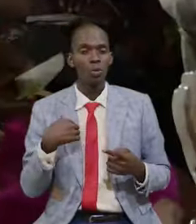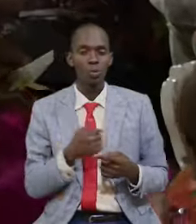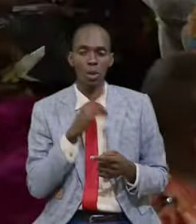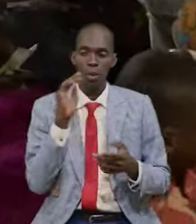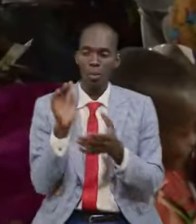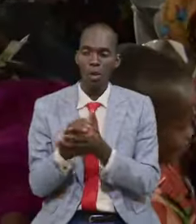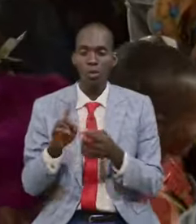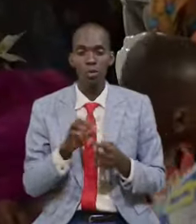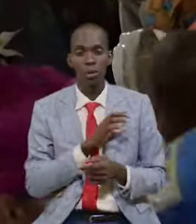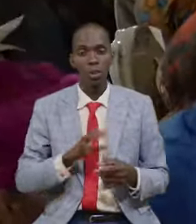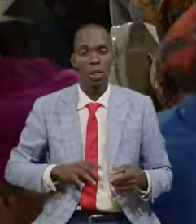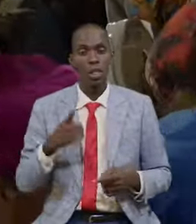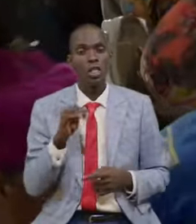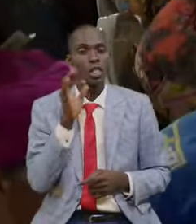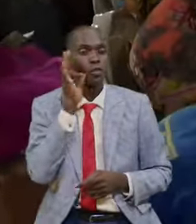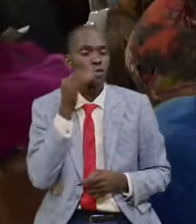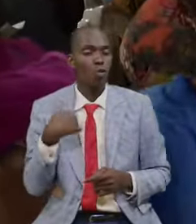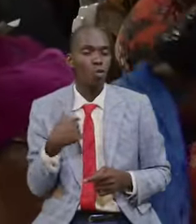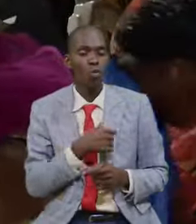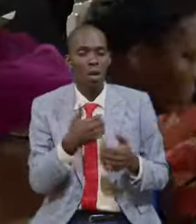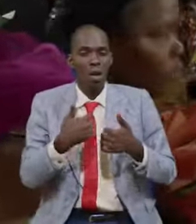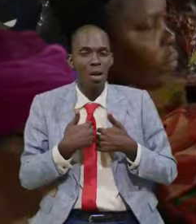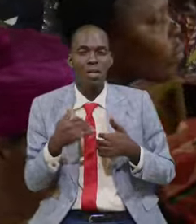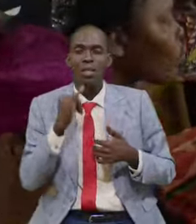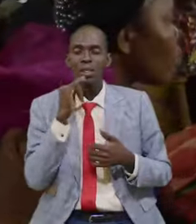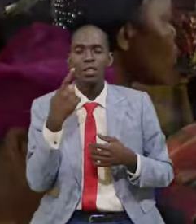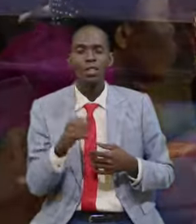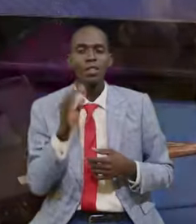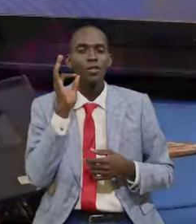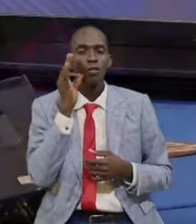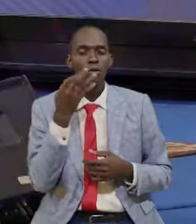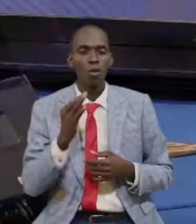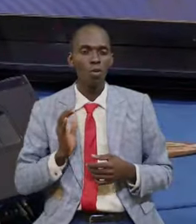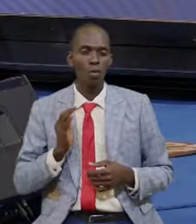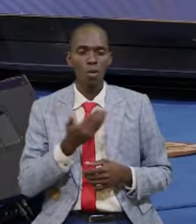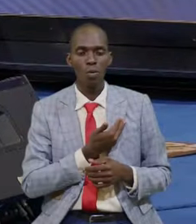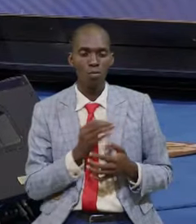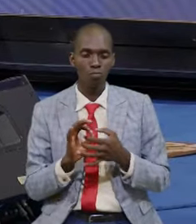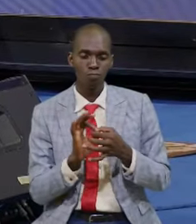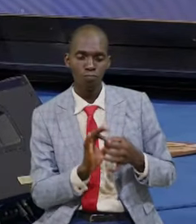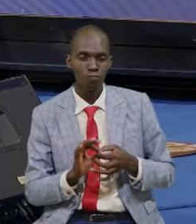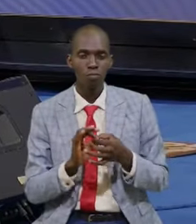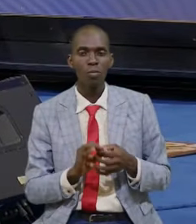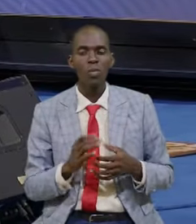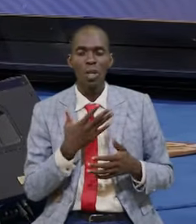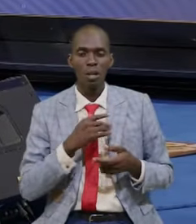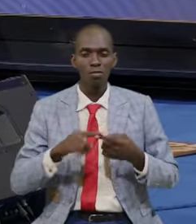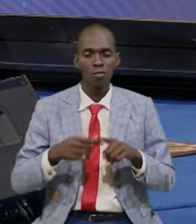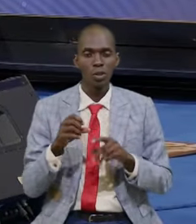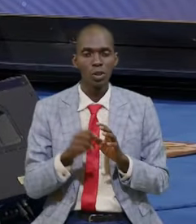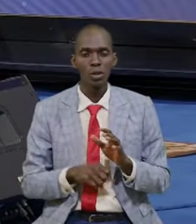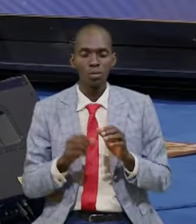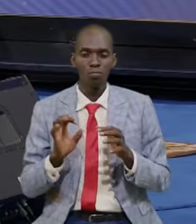the fruit of our union, our fellowship, our integration unto Christ. We